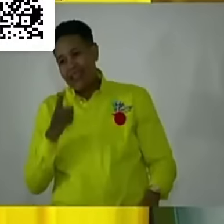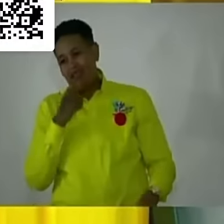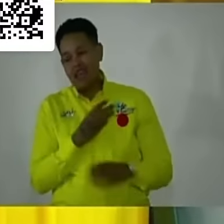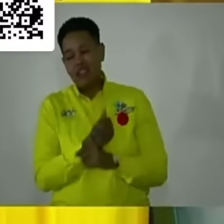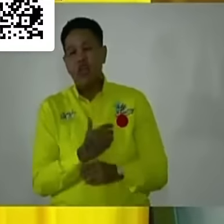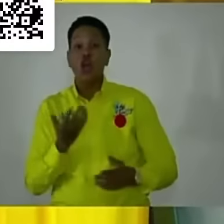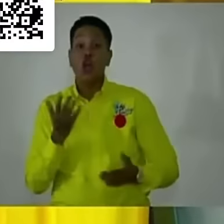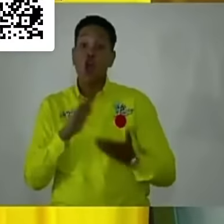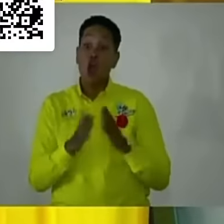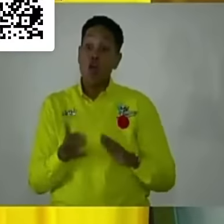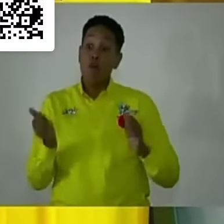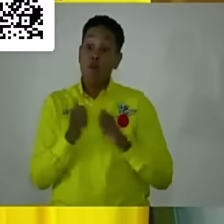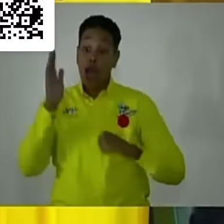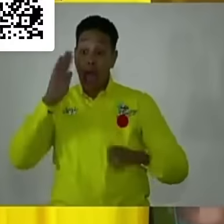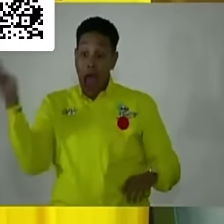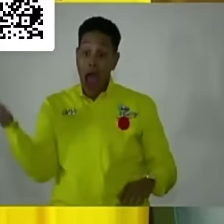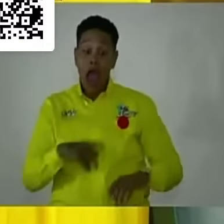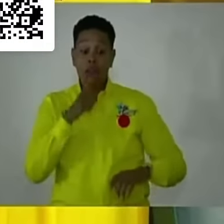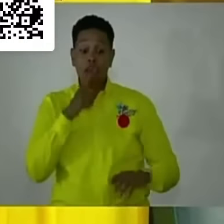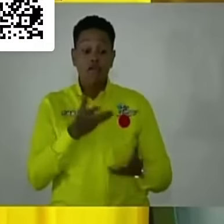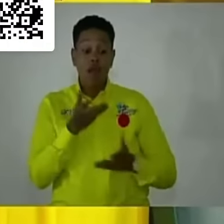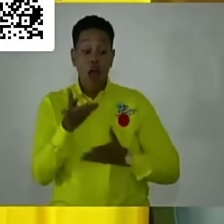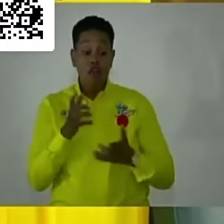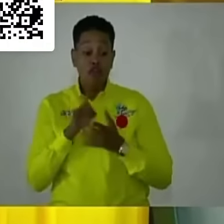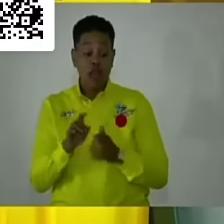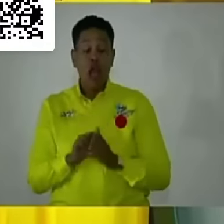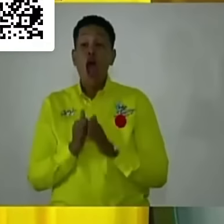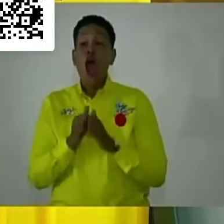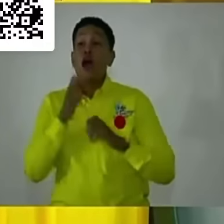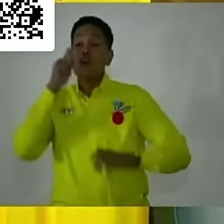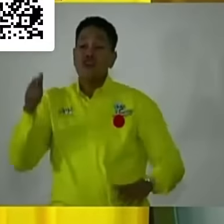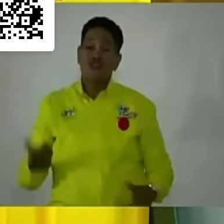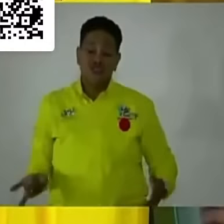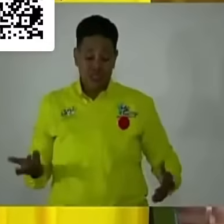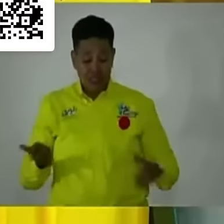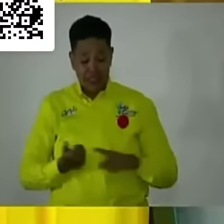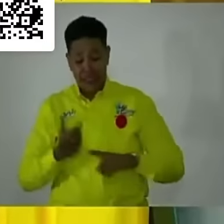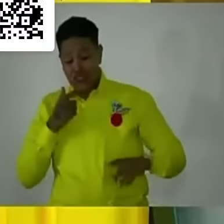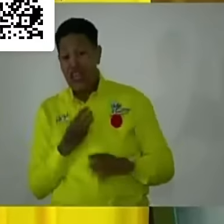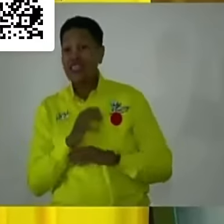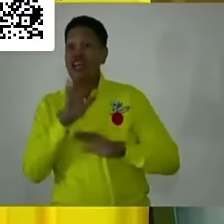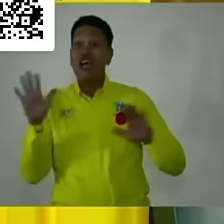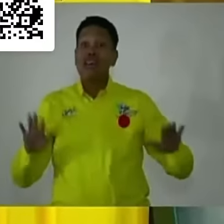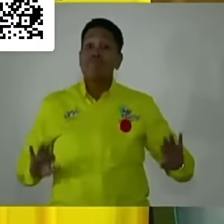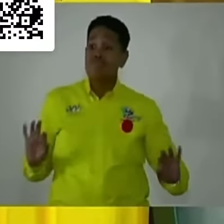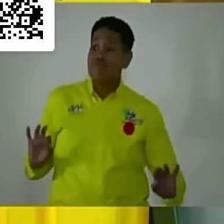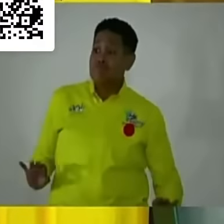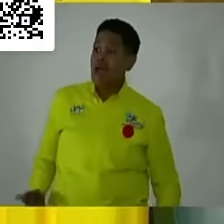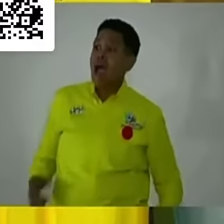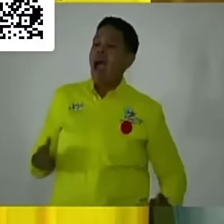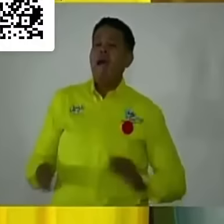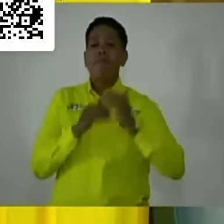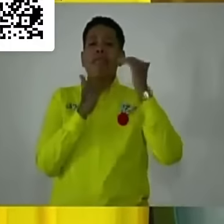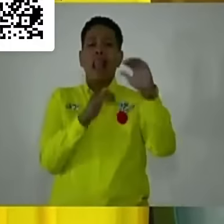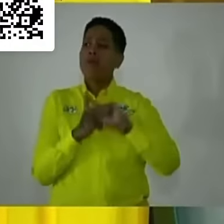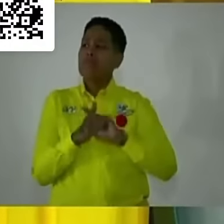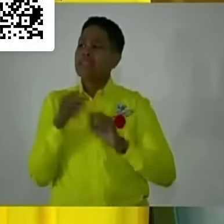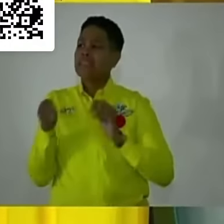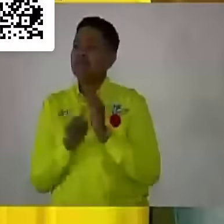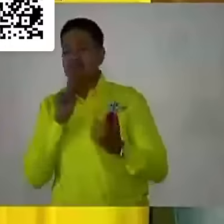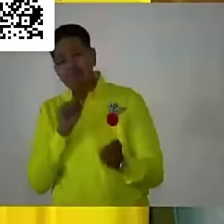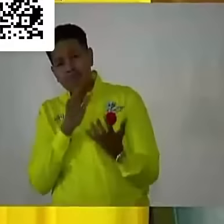community. So with all of the conversations of how great this bauxite is, the limited